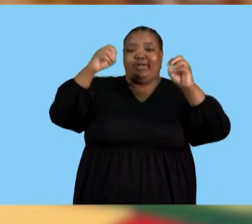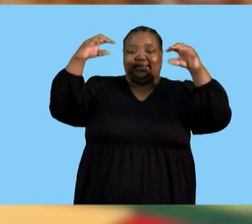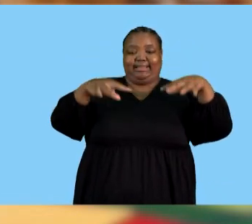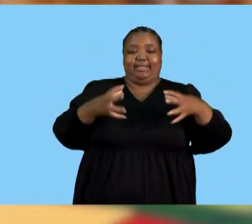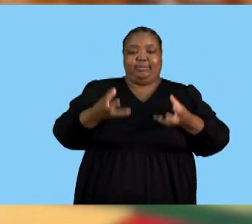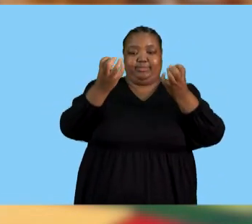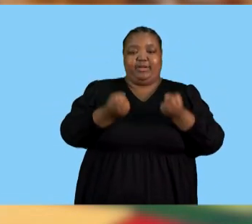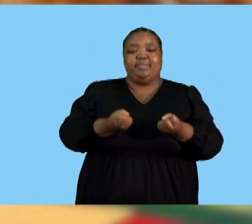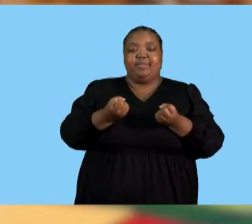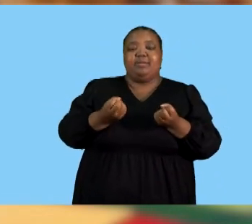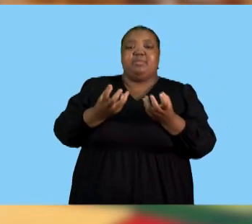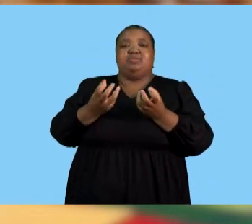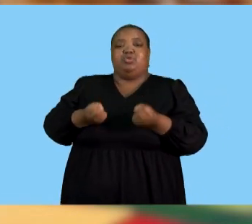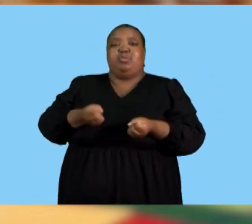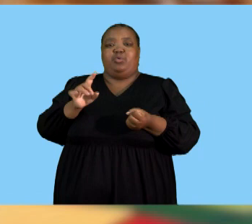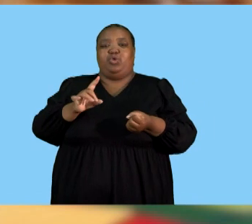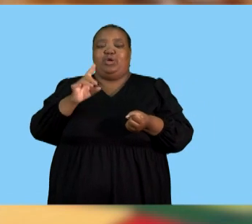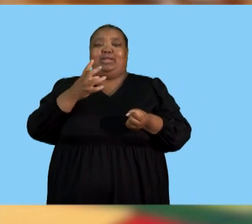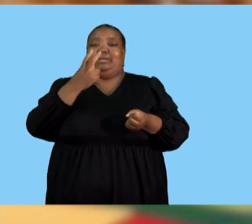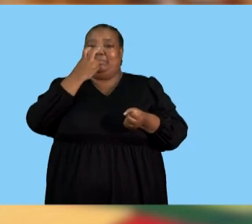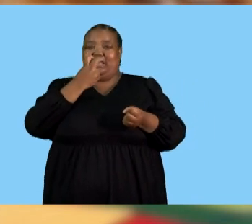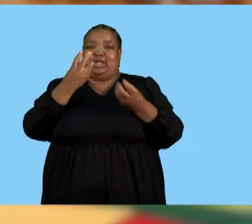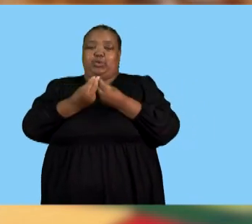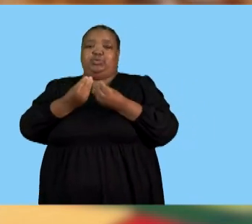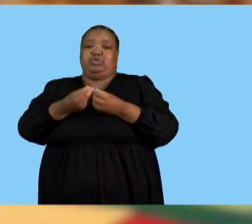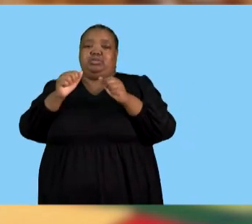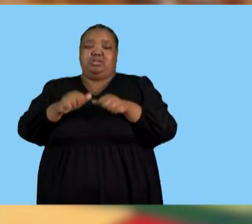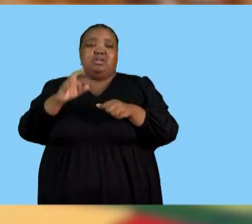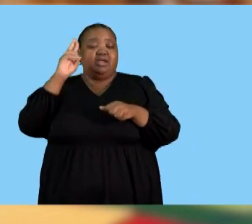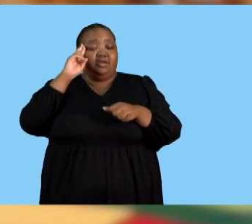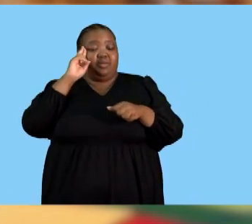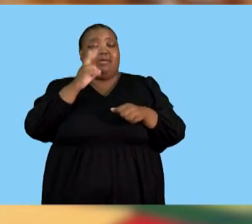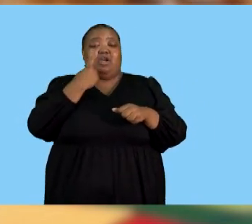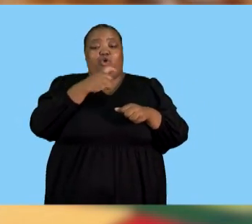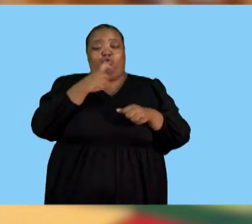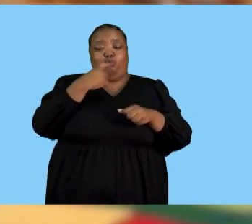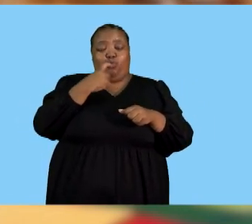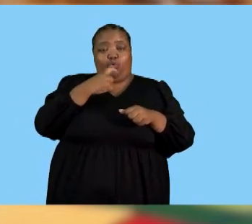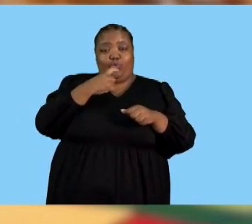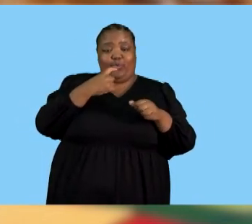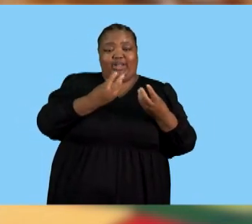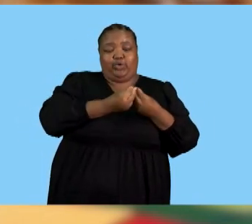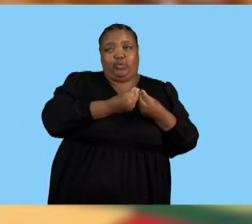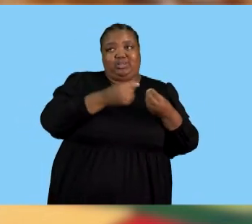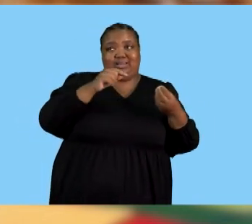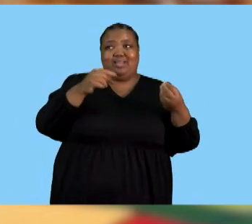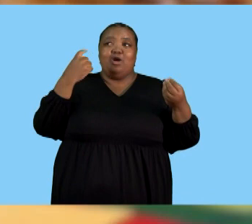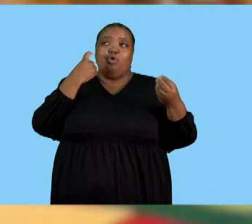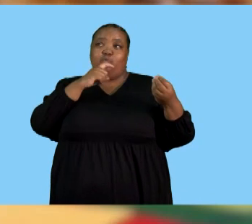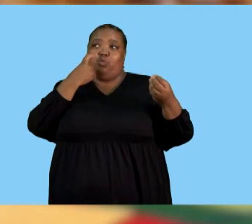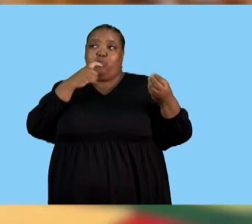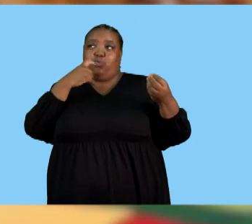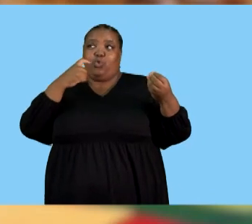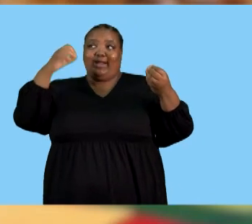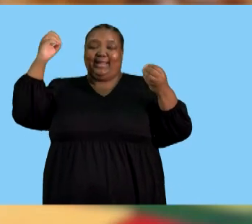by that black object. Now, if it's white, we are saying that because light comes in a form of a white light, if we are